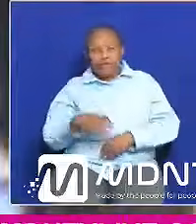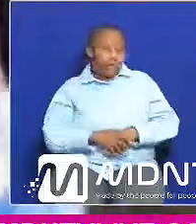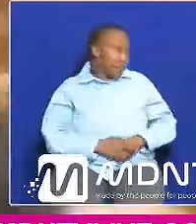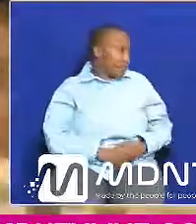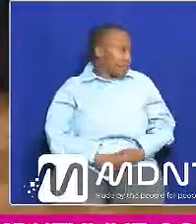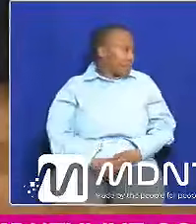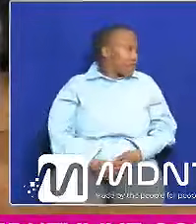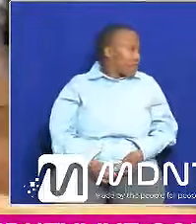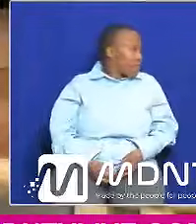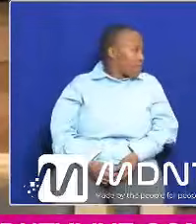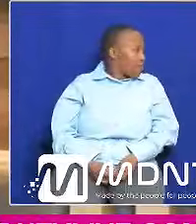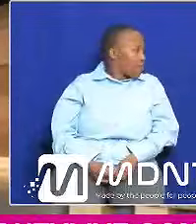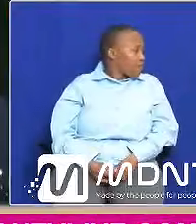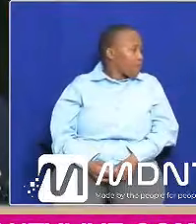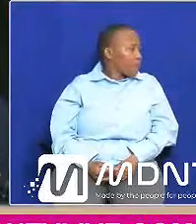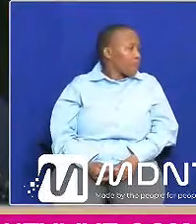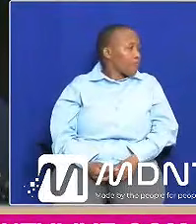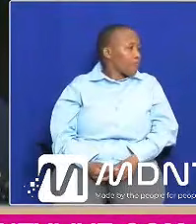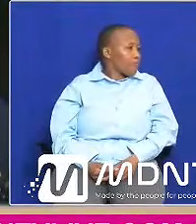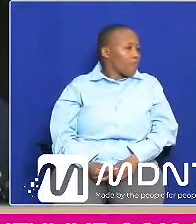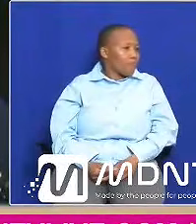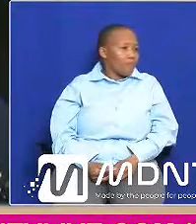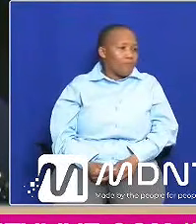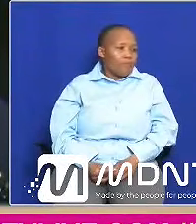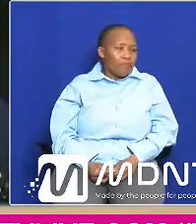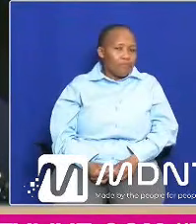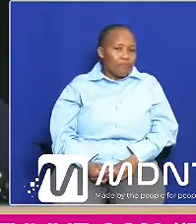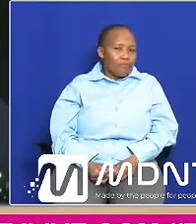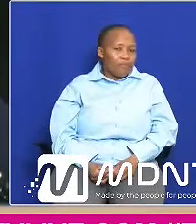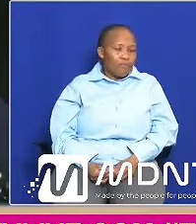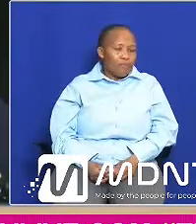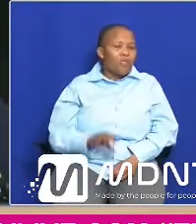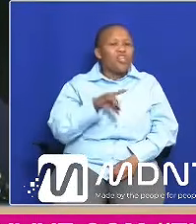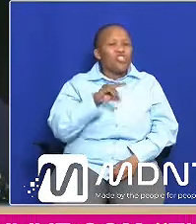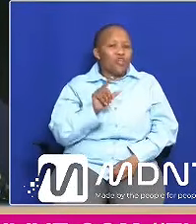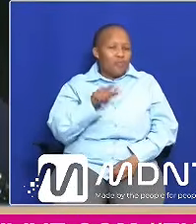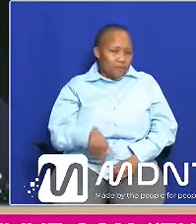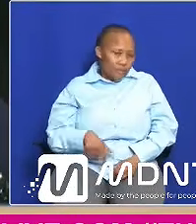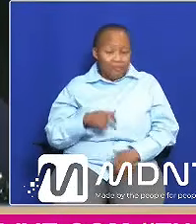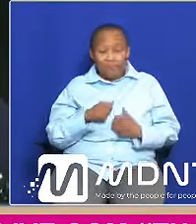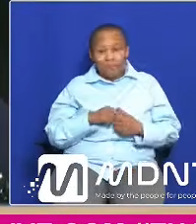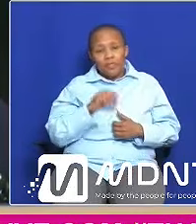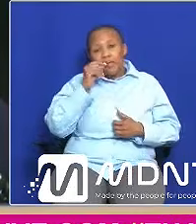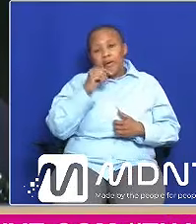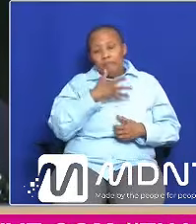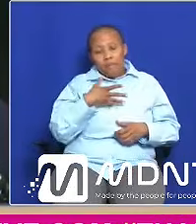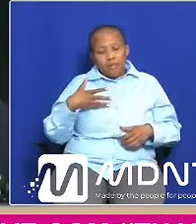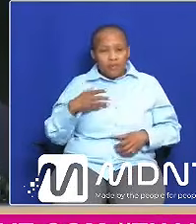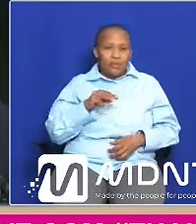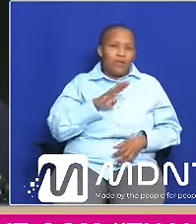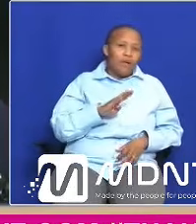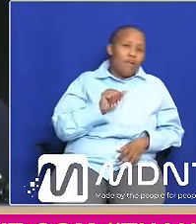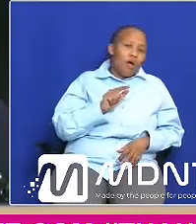what Ms. Baloyi was saying. She said that it was an account that